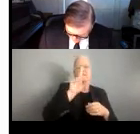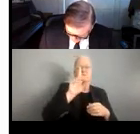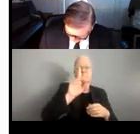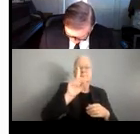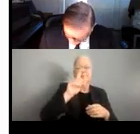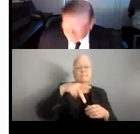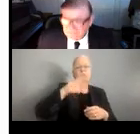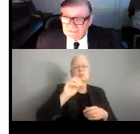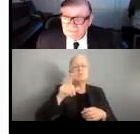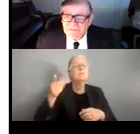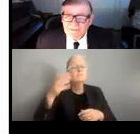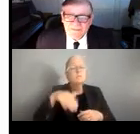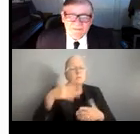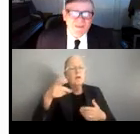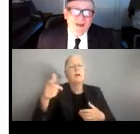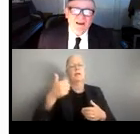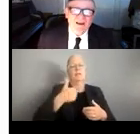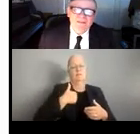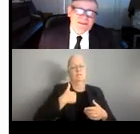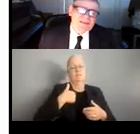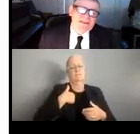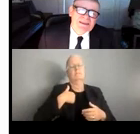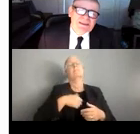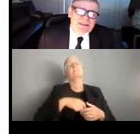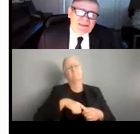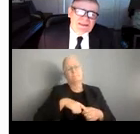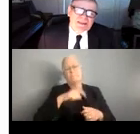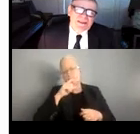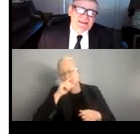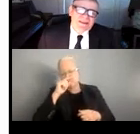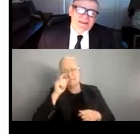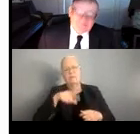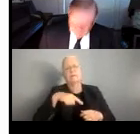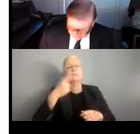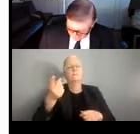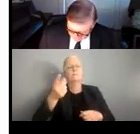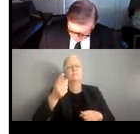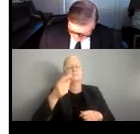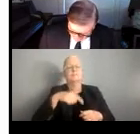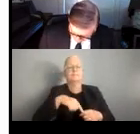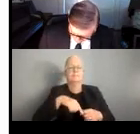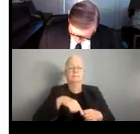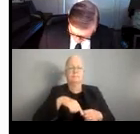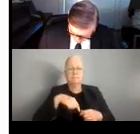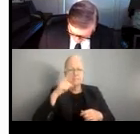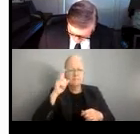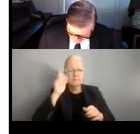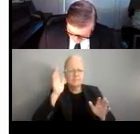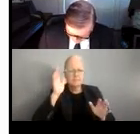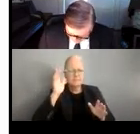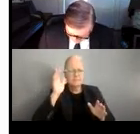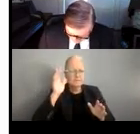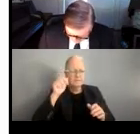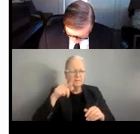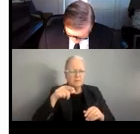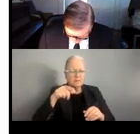from? Amy's from Canada. Okay. We've got Leslie Ann Huggins. I think it's Trinidad. Legislation similar